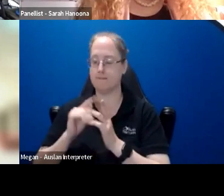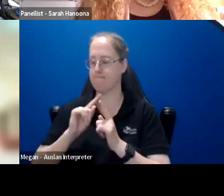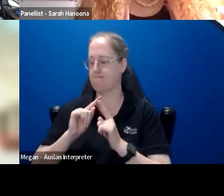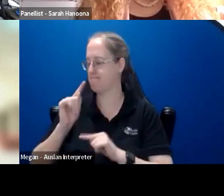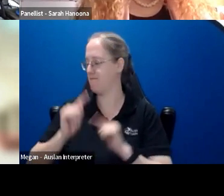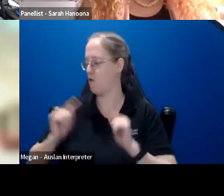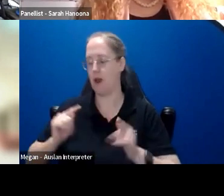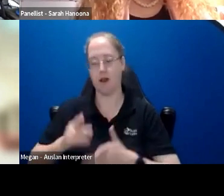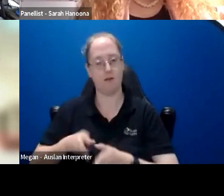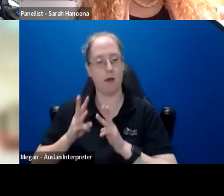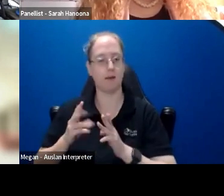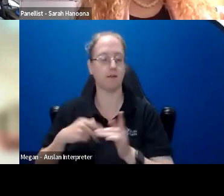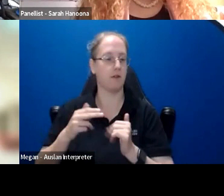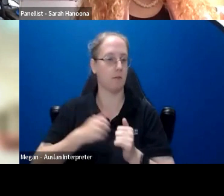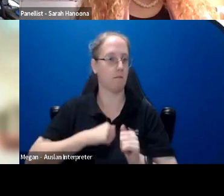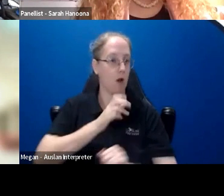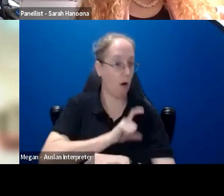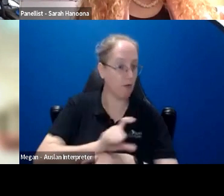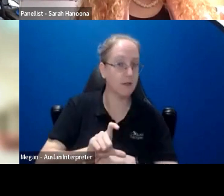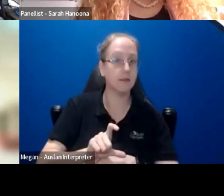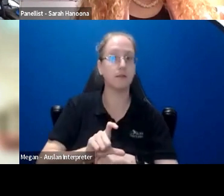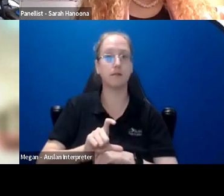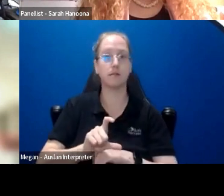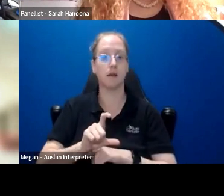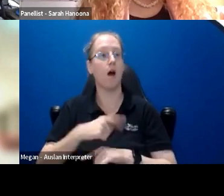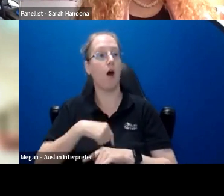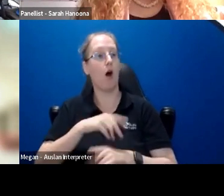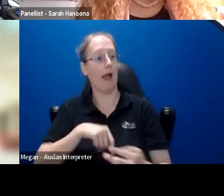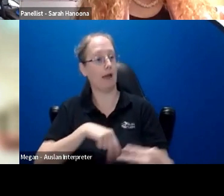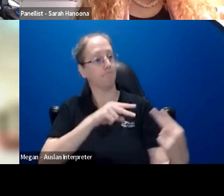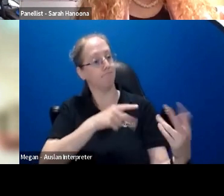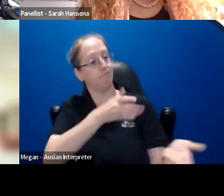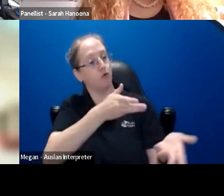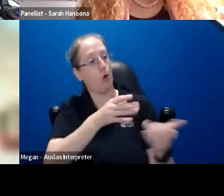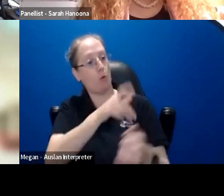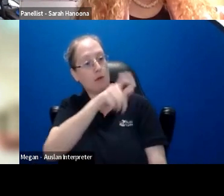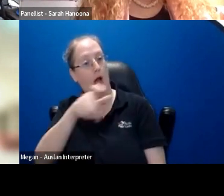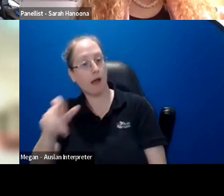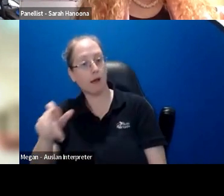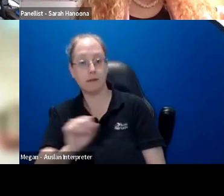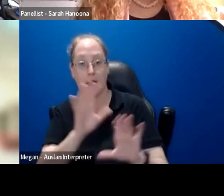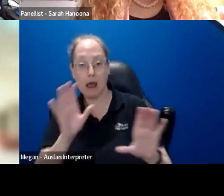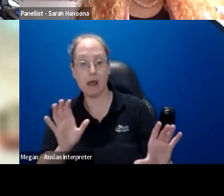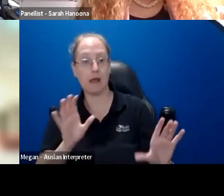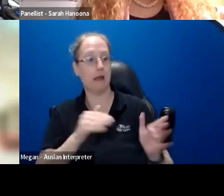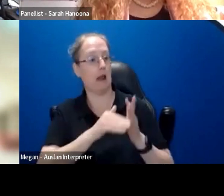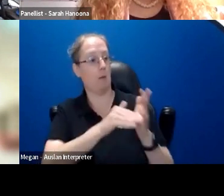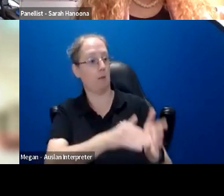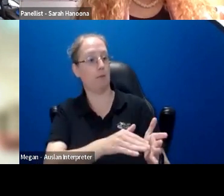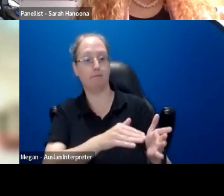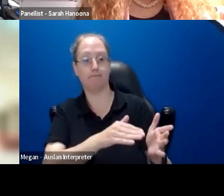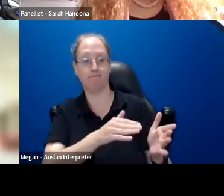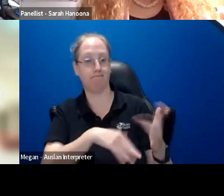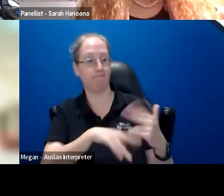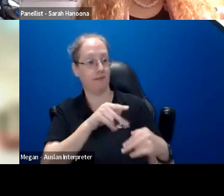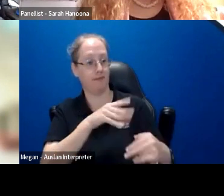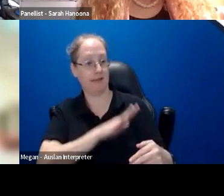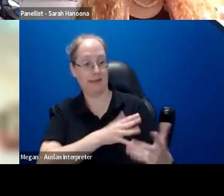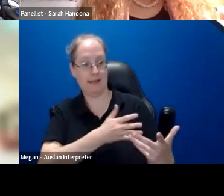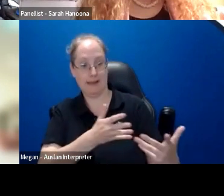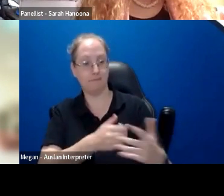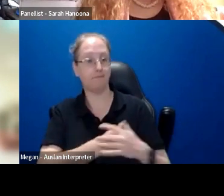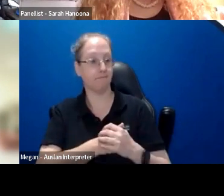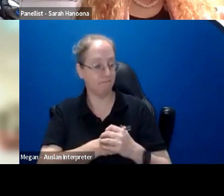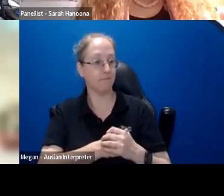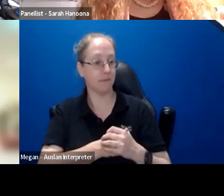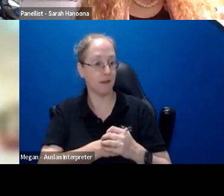helped me build up my confidence. I'm able to speak to clients, clearly and help them when they need my help.